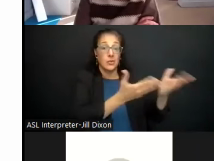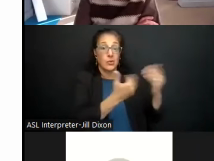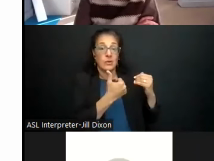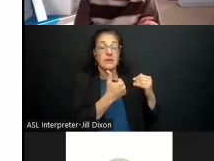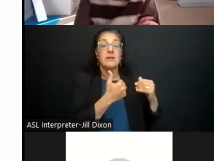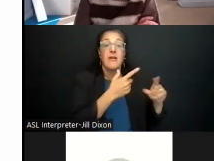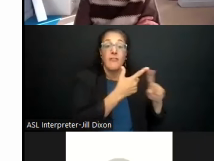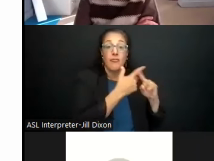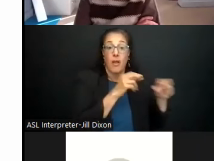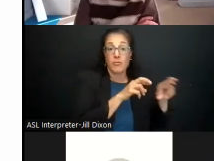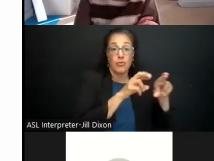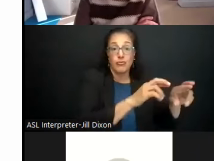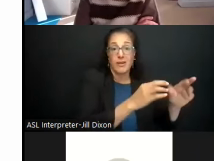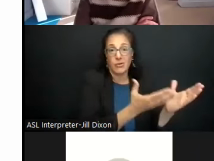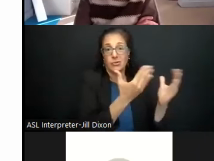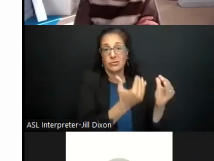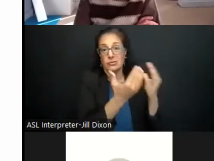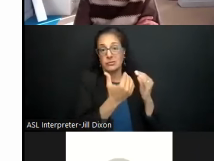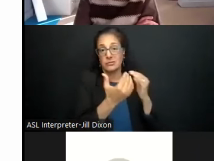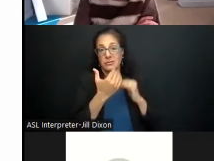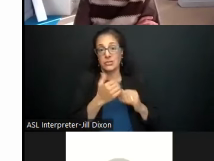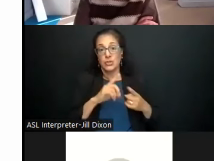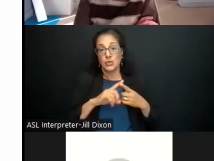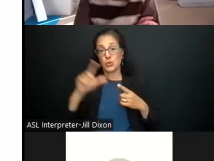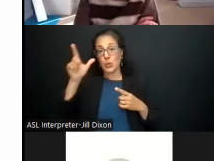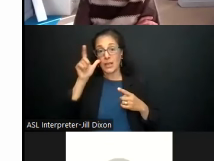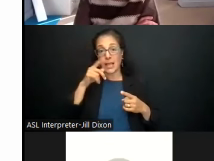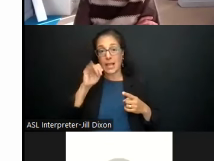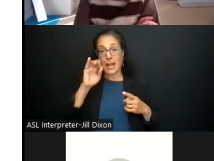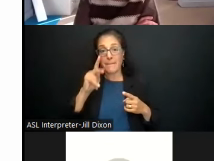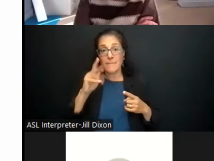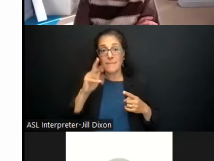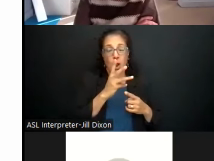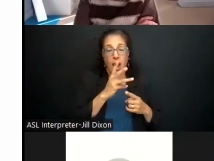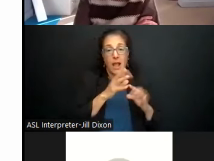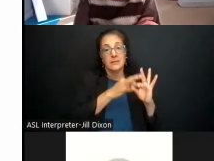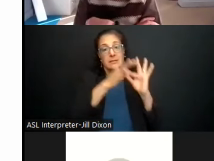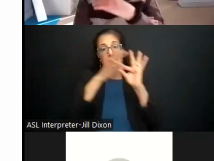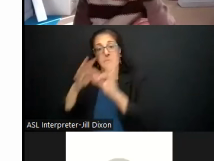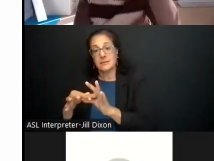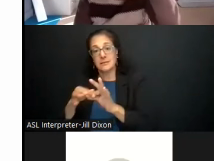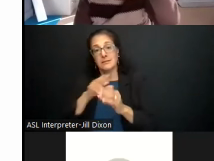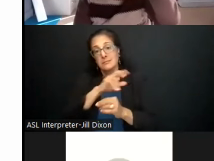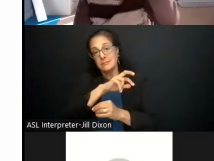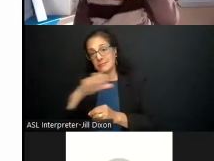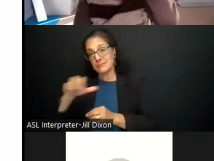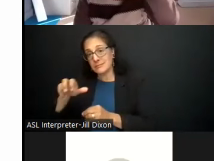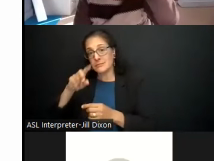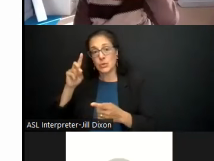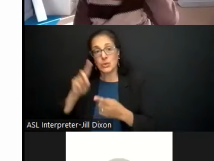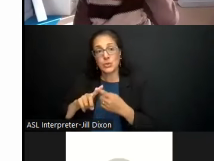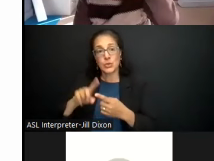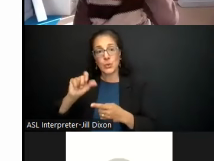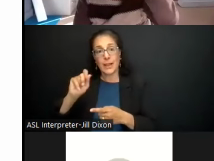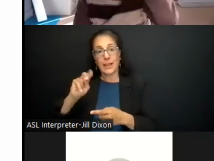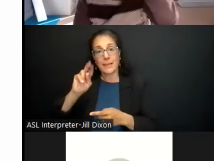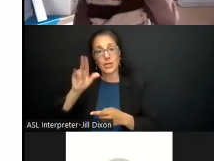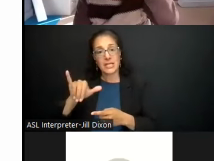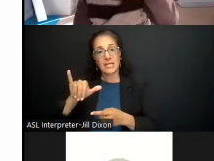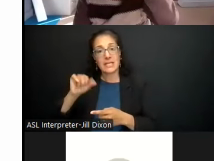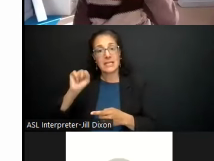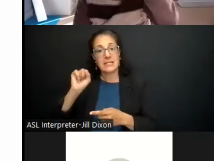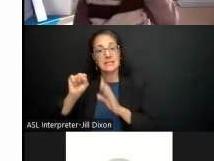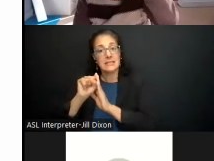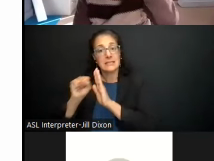Hackensack River to Lincoln Park West, up and over to Liberty State Park. And